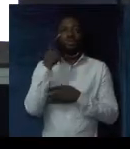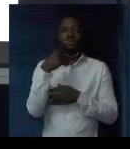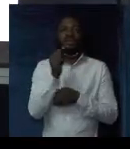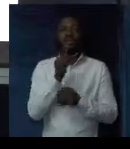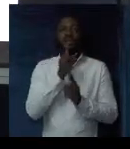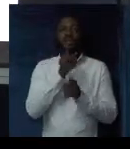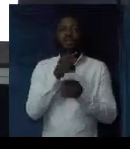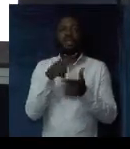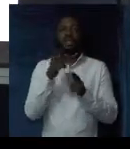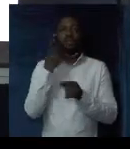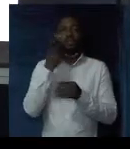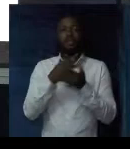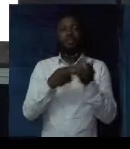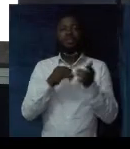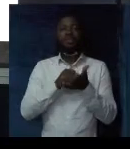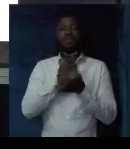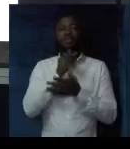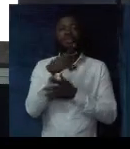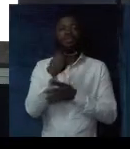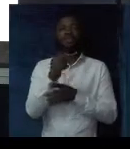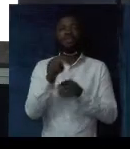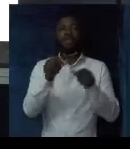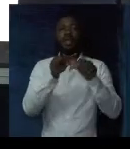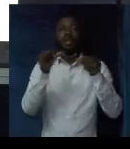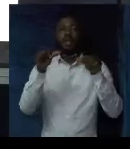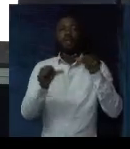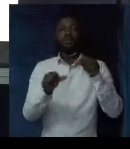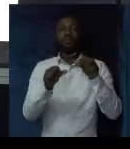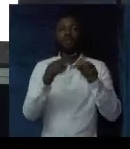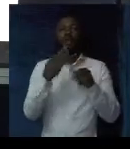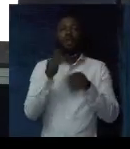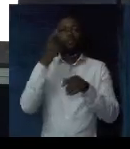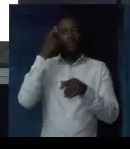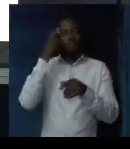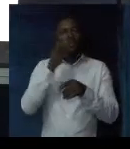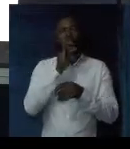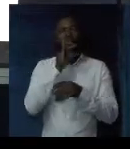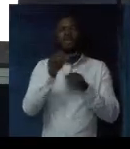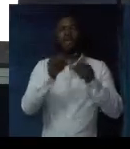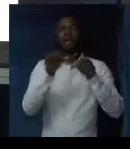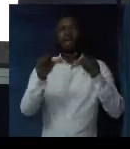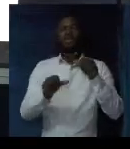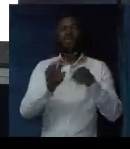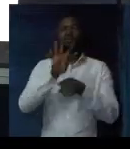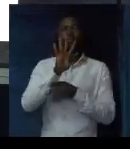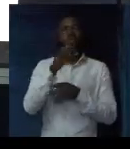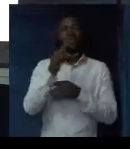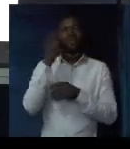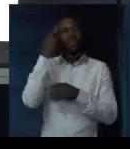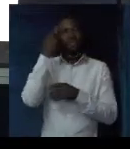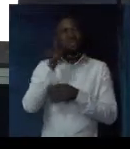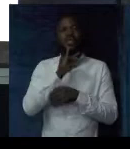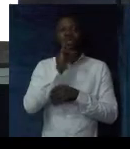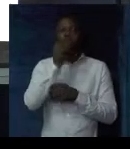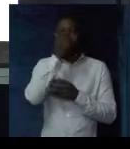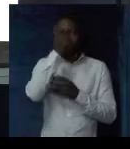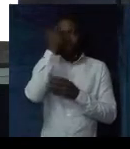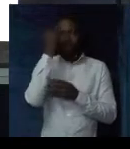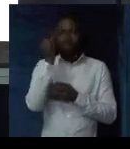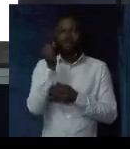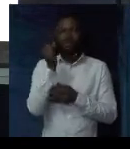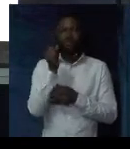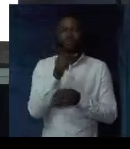You have seen the answer? Let's see what it is. The angle, of course, is angle 4. And the reason is